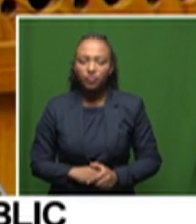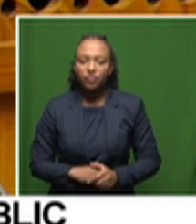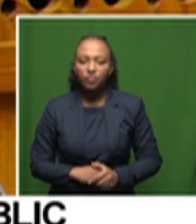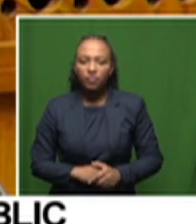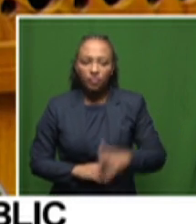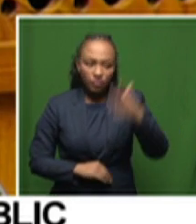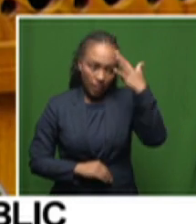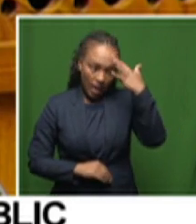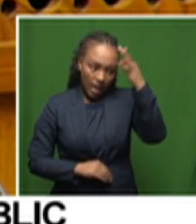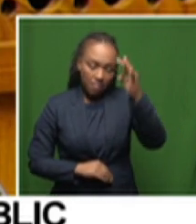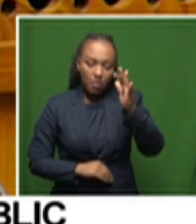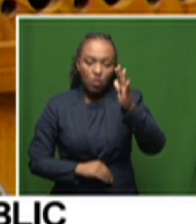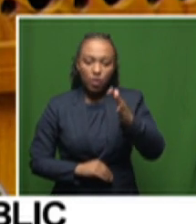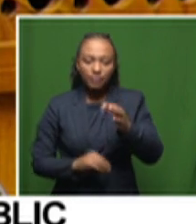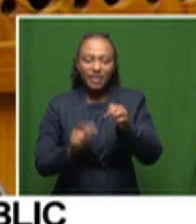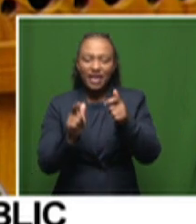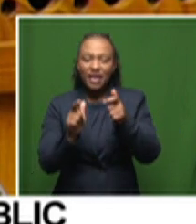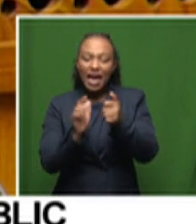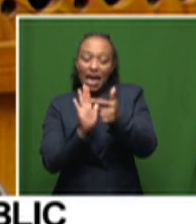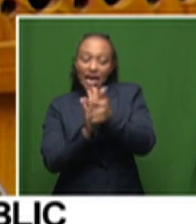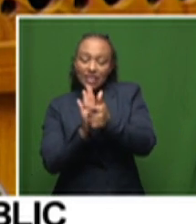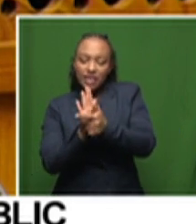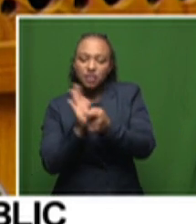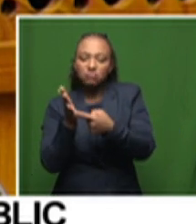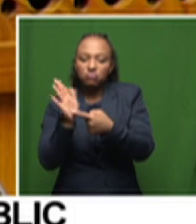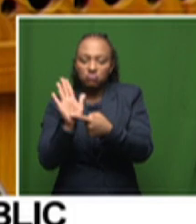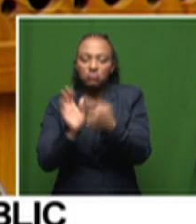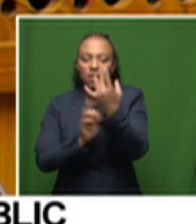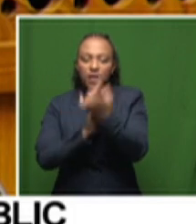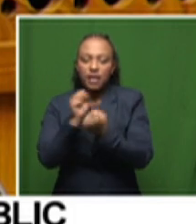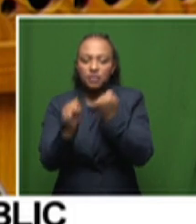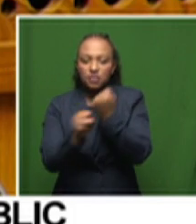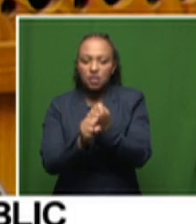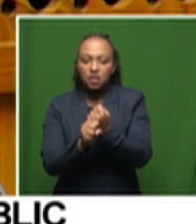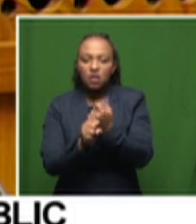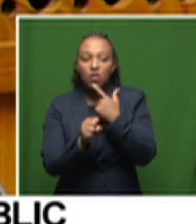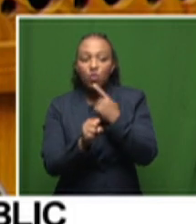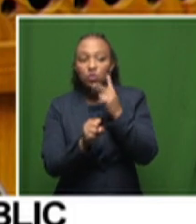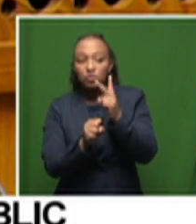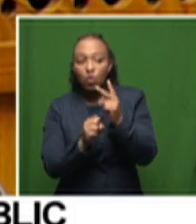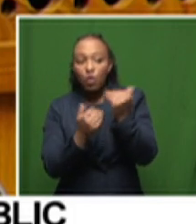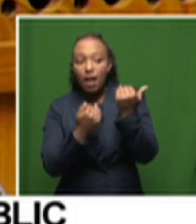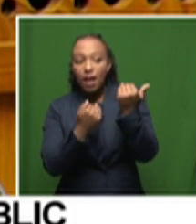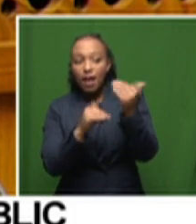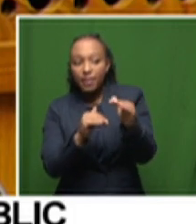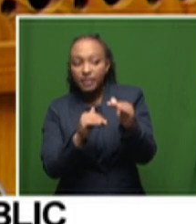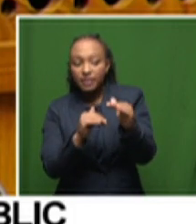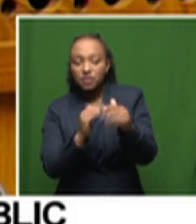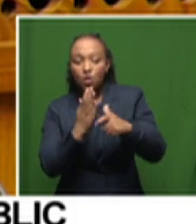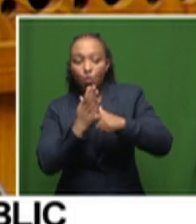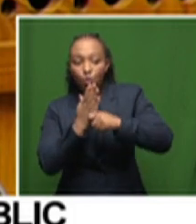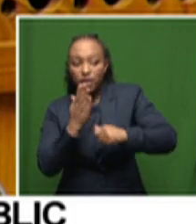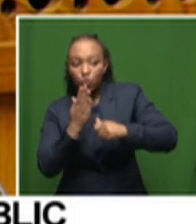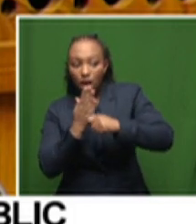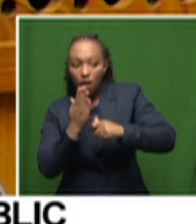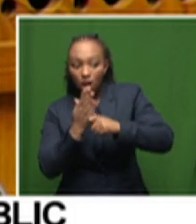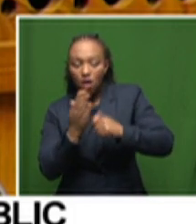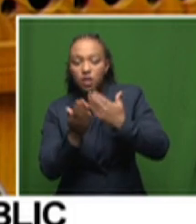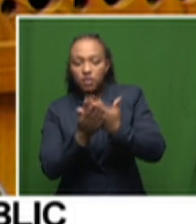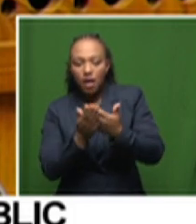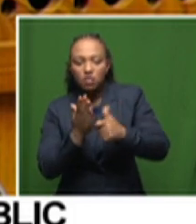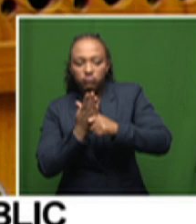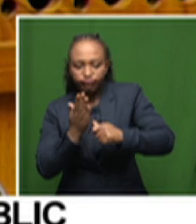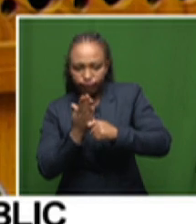Government will present legislation next year to allow for limited pre-retirement withdrawals under certain